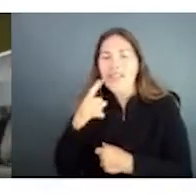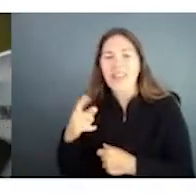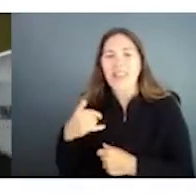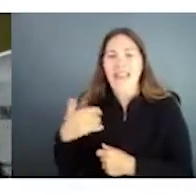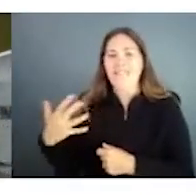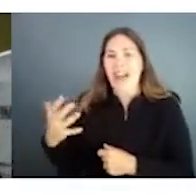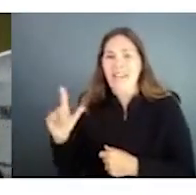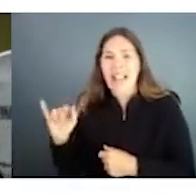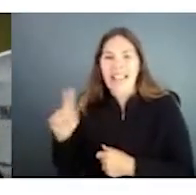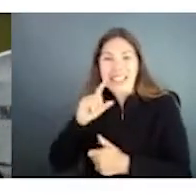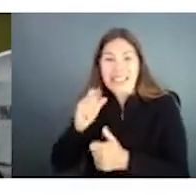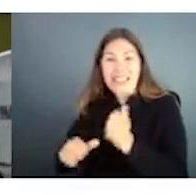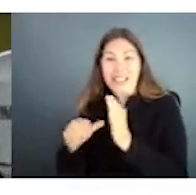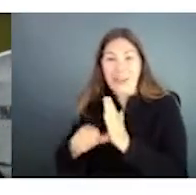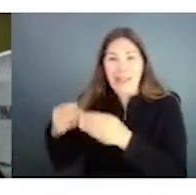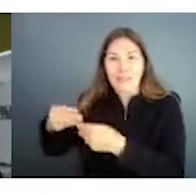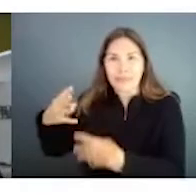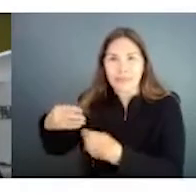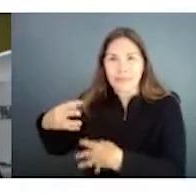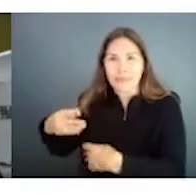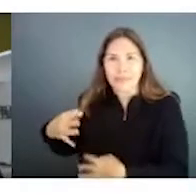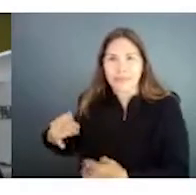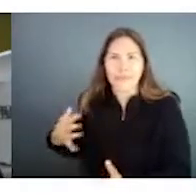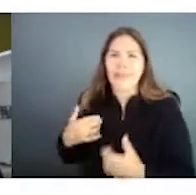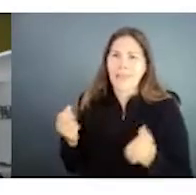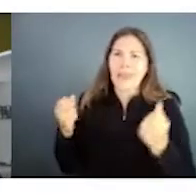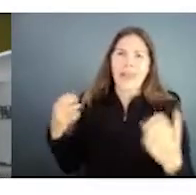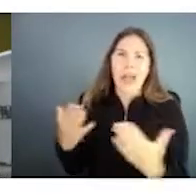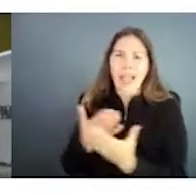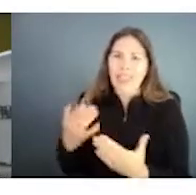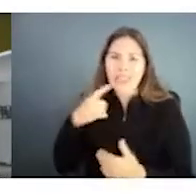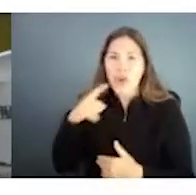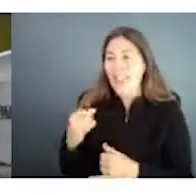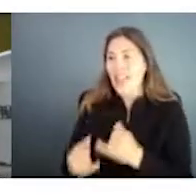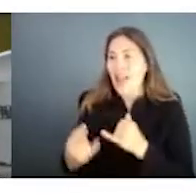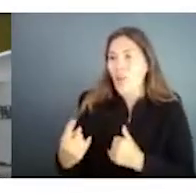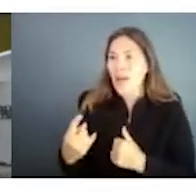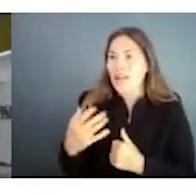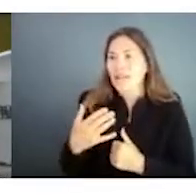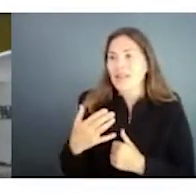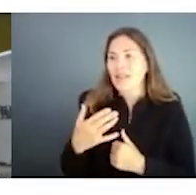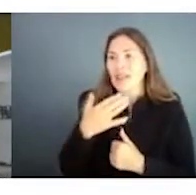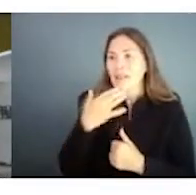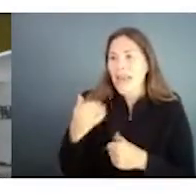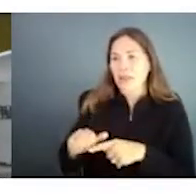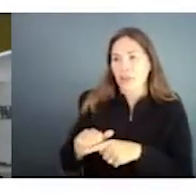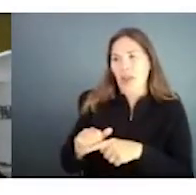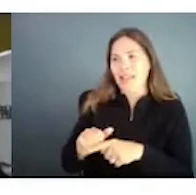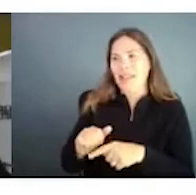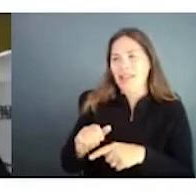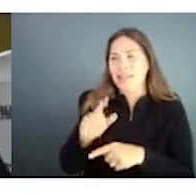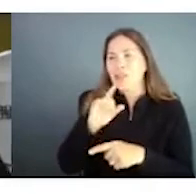have multiple nuggets in there for you. And then my last one is called the best practice. And it is just to